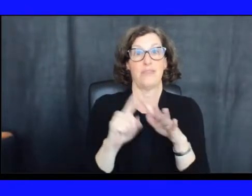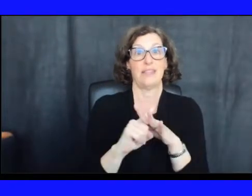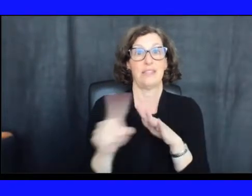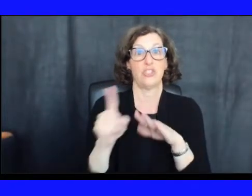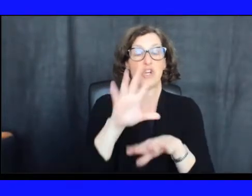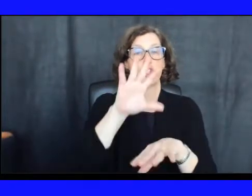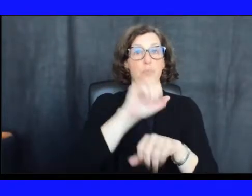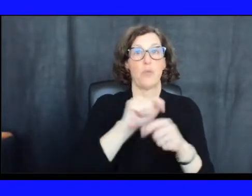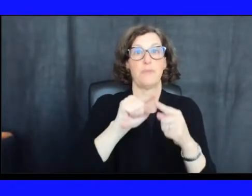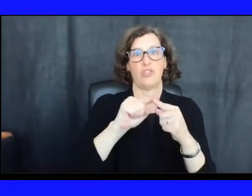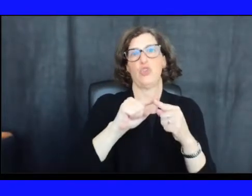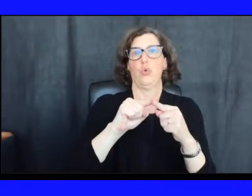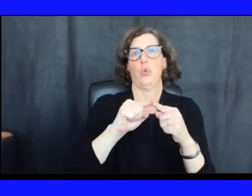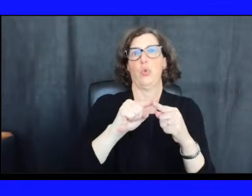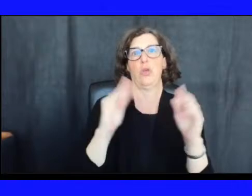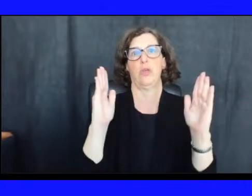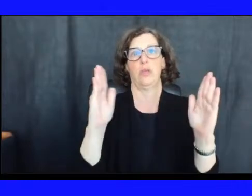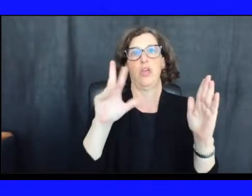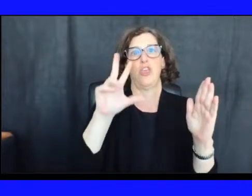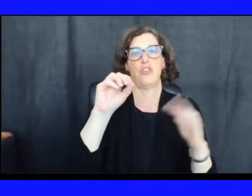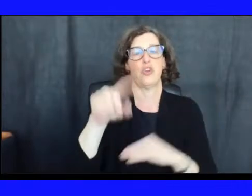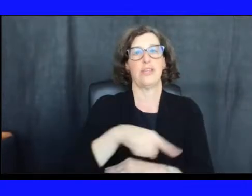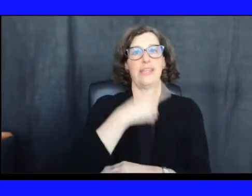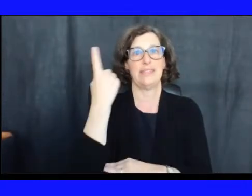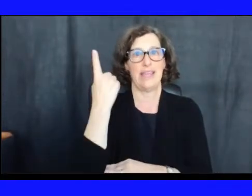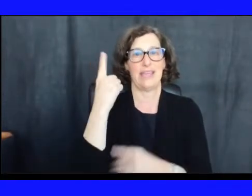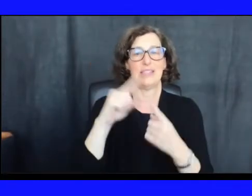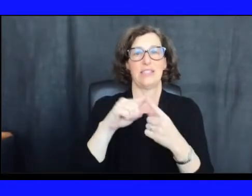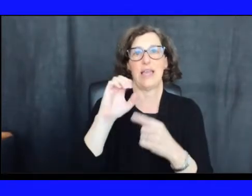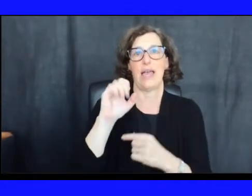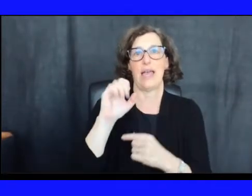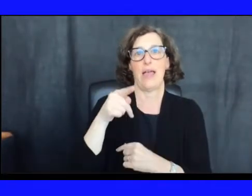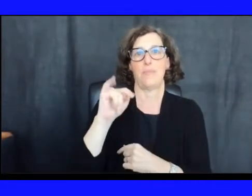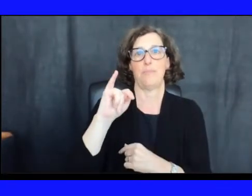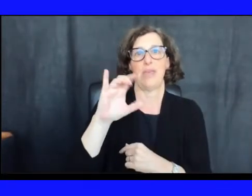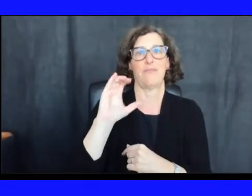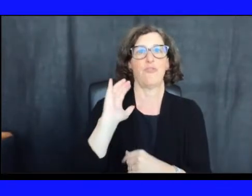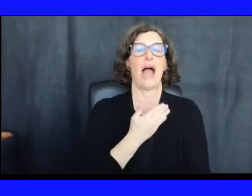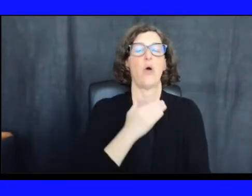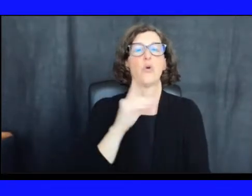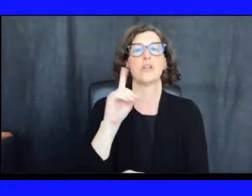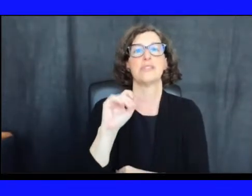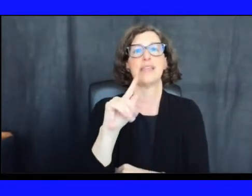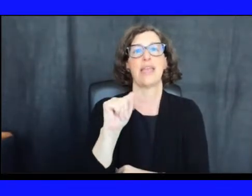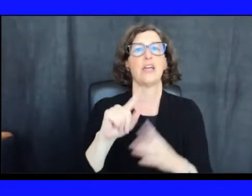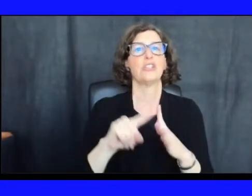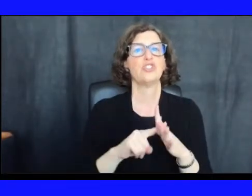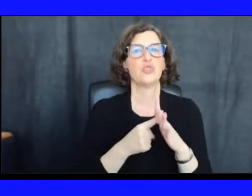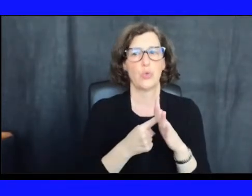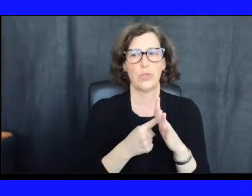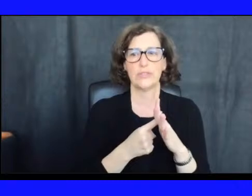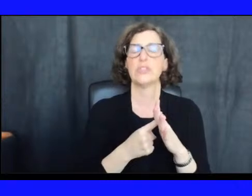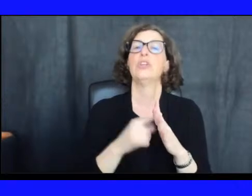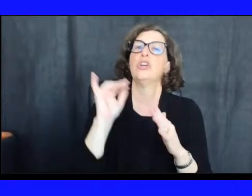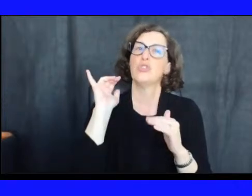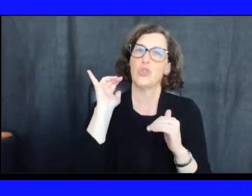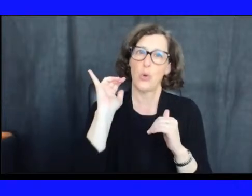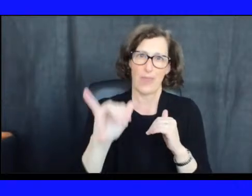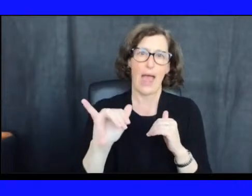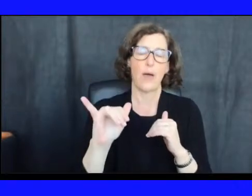37.07%. We revised the target to 50%. I think some of this is